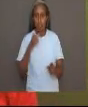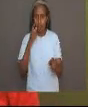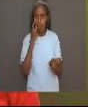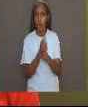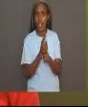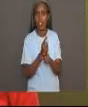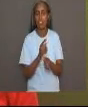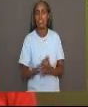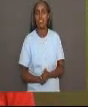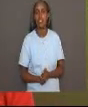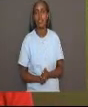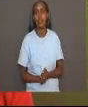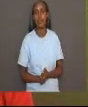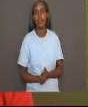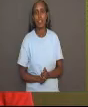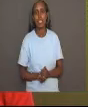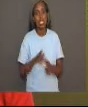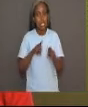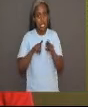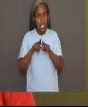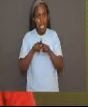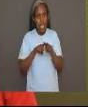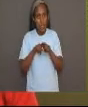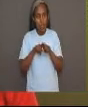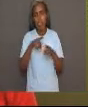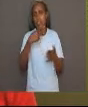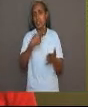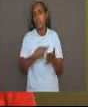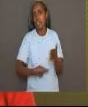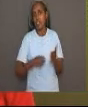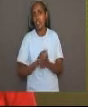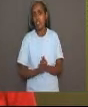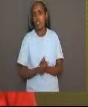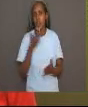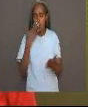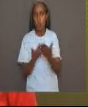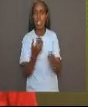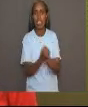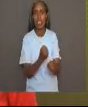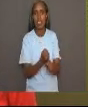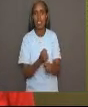Correct. The argument is valid. Well done.